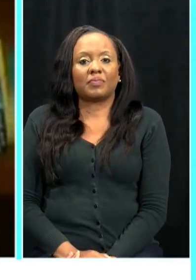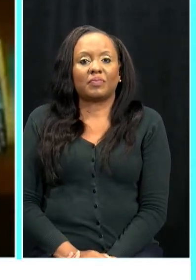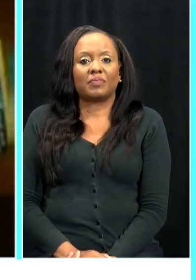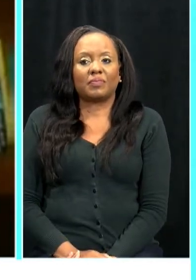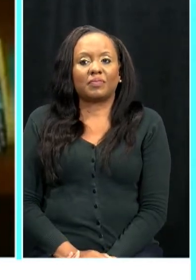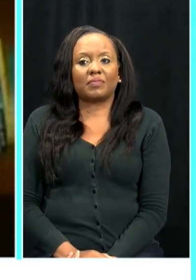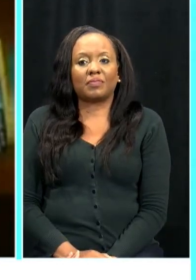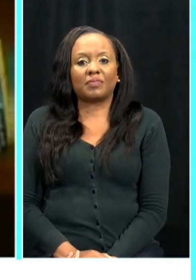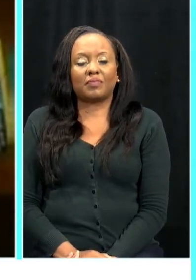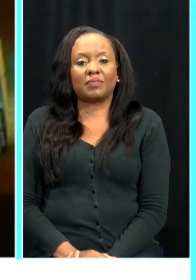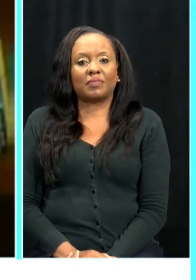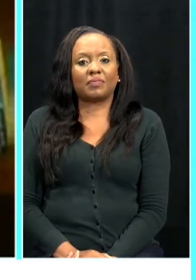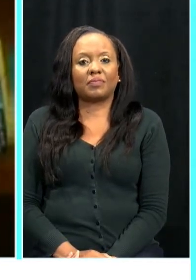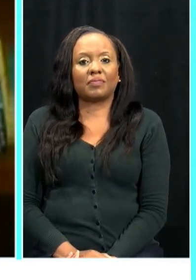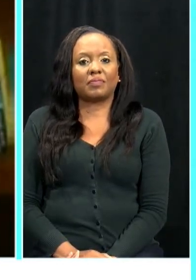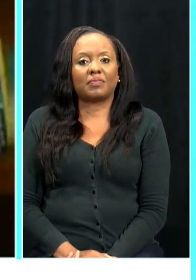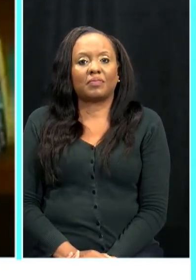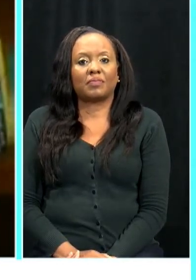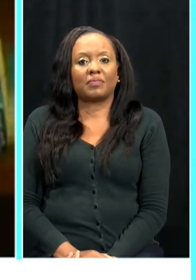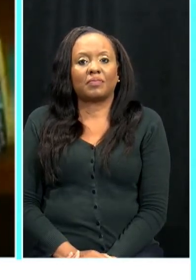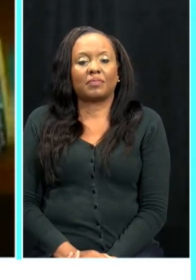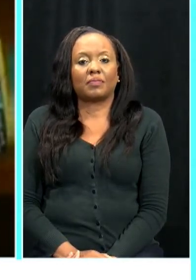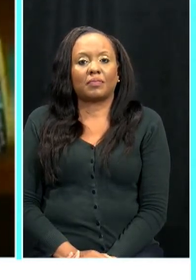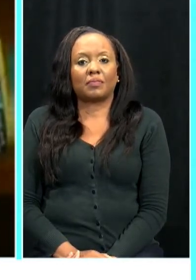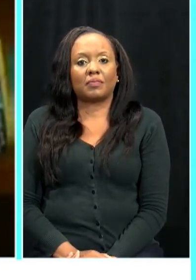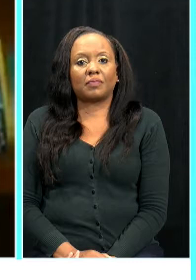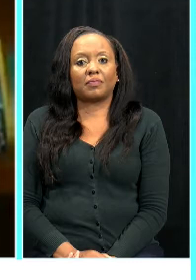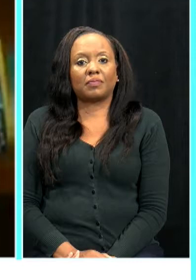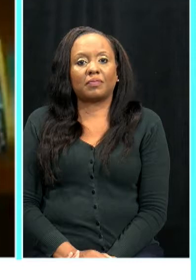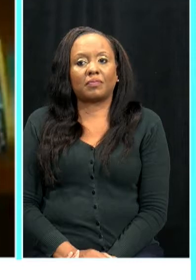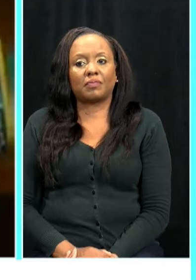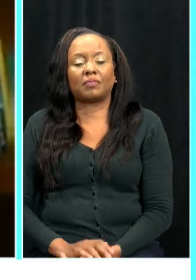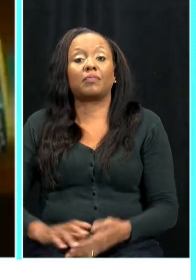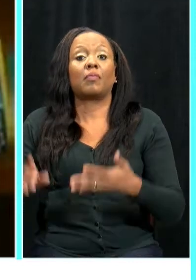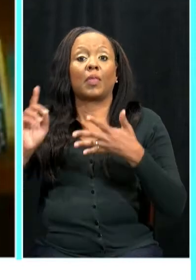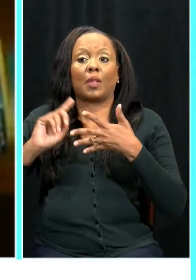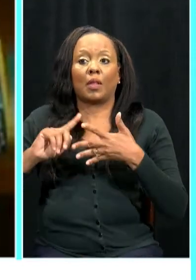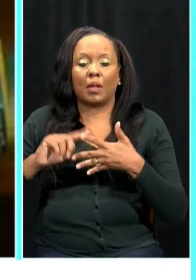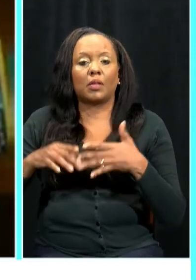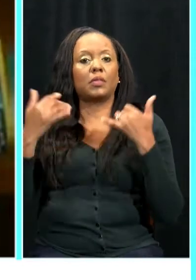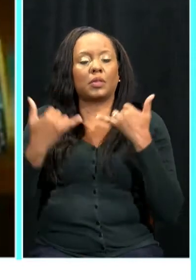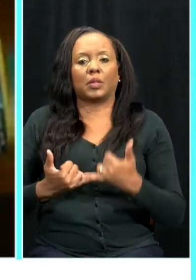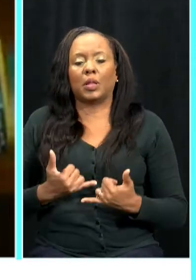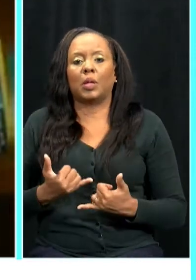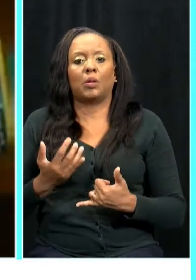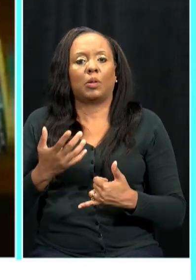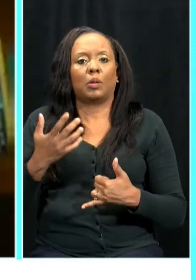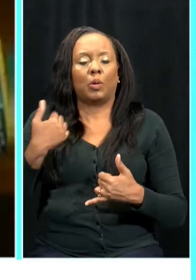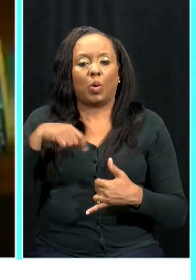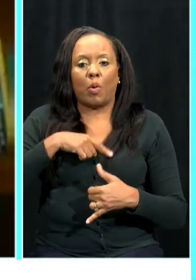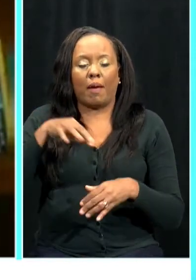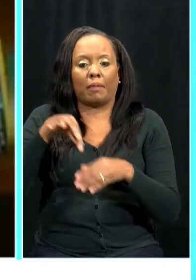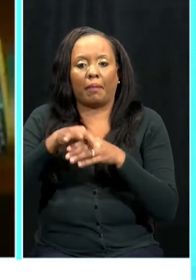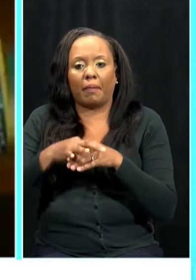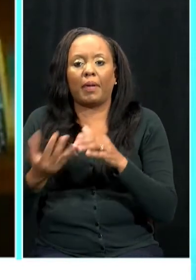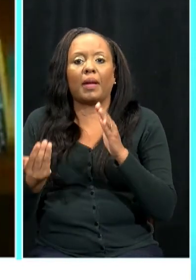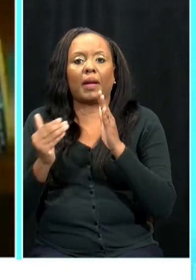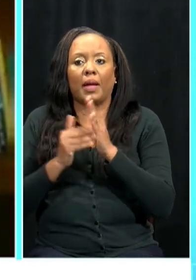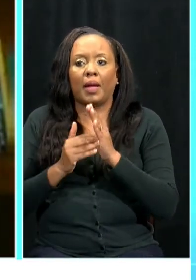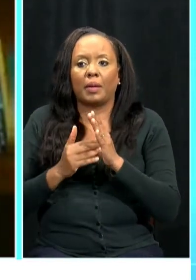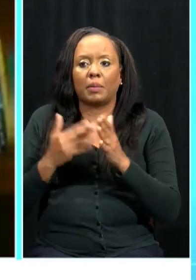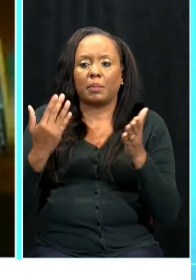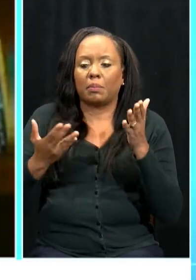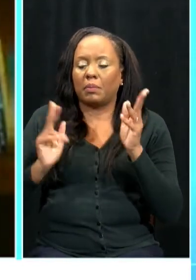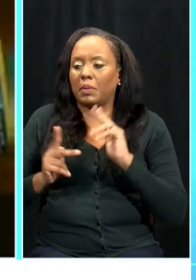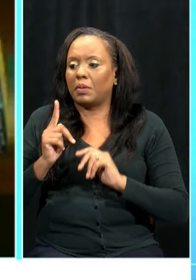the re-election of the incumbent ruling BLP. So in a context of this nature, there may be